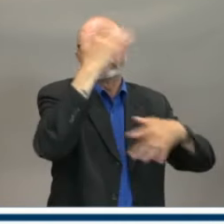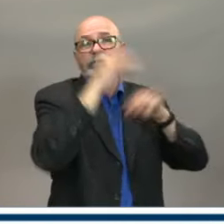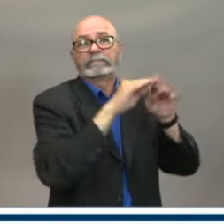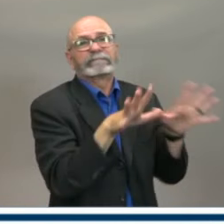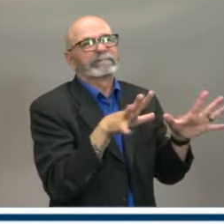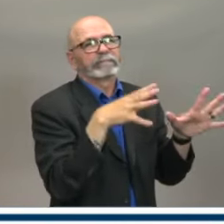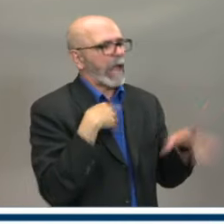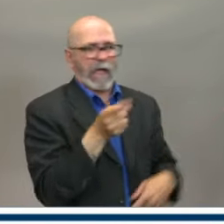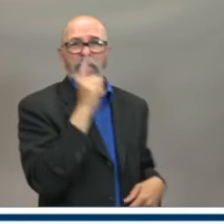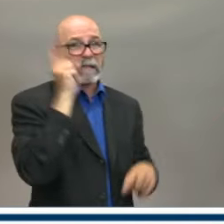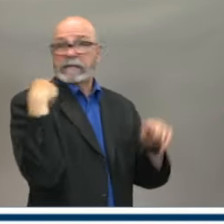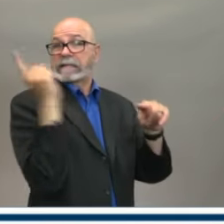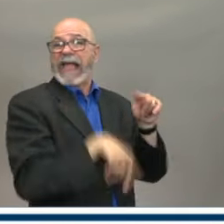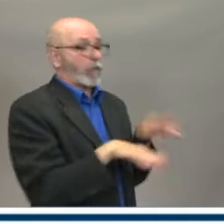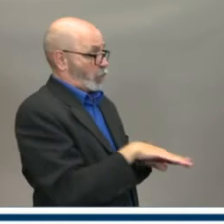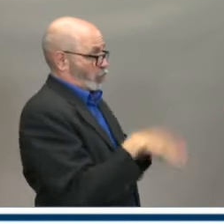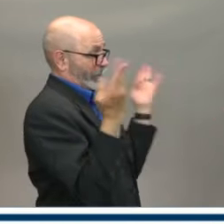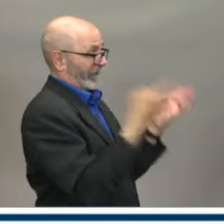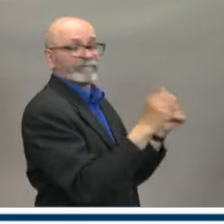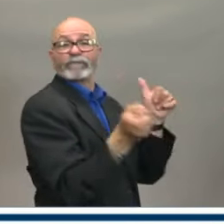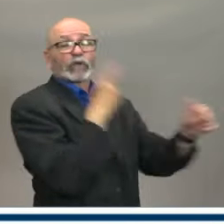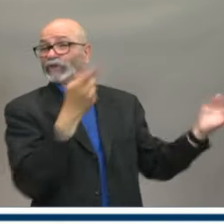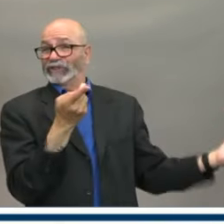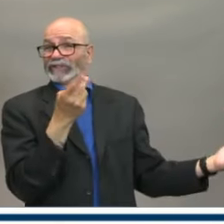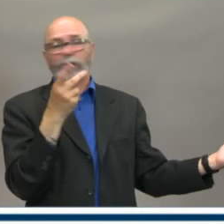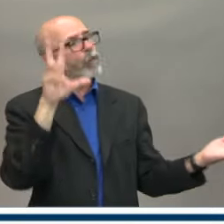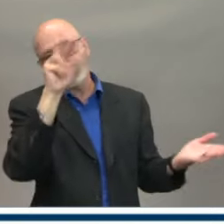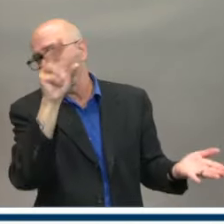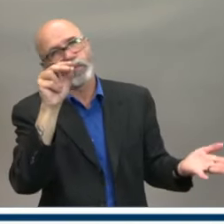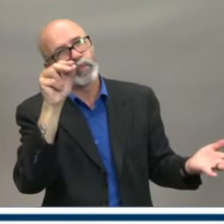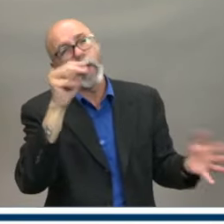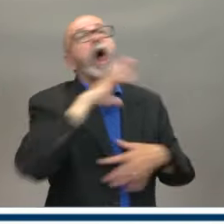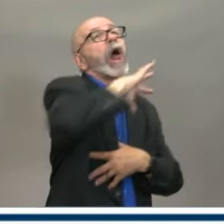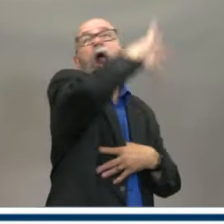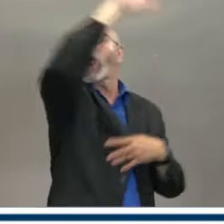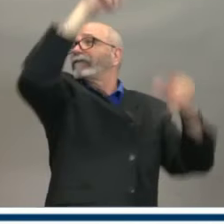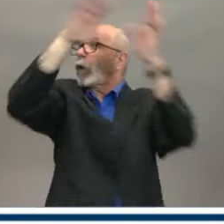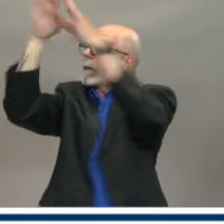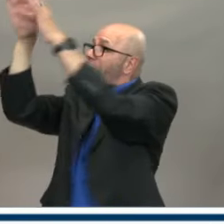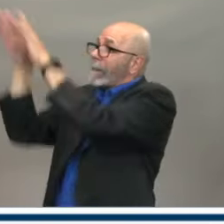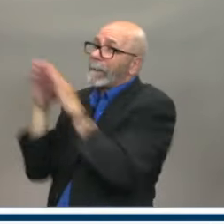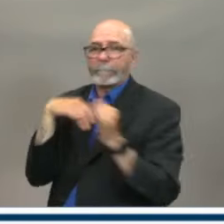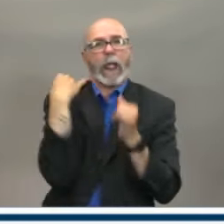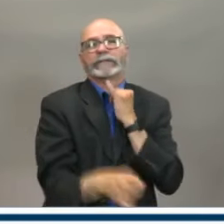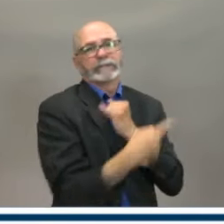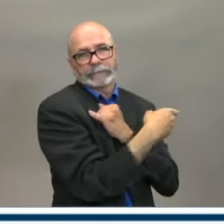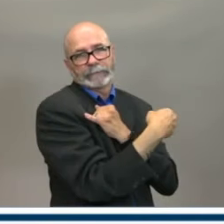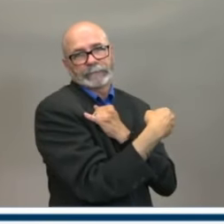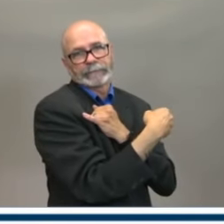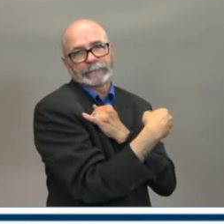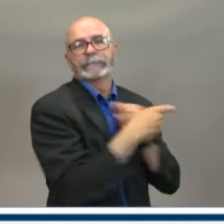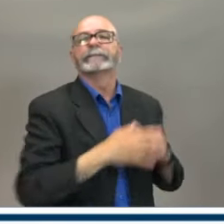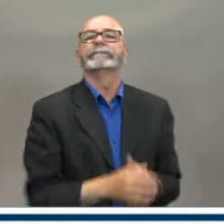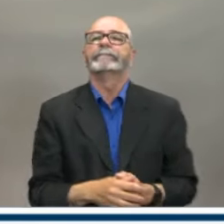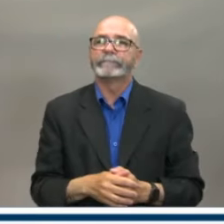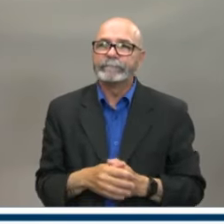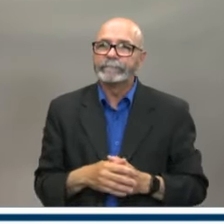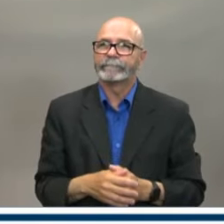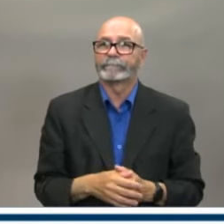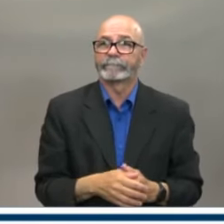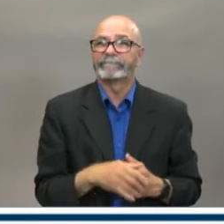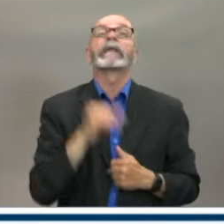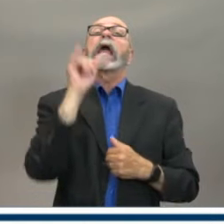across our province, they've identified and been working with how do we best build a facility that allows the appropriate number